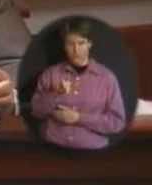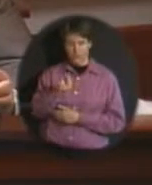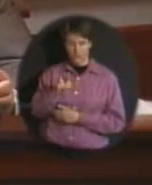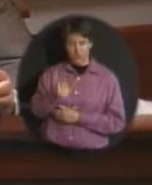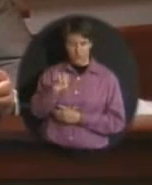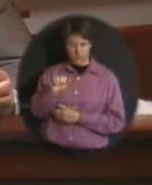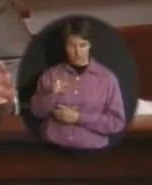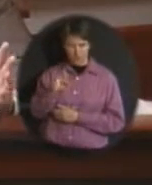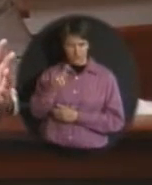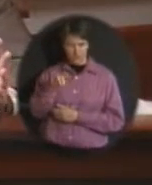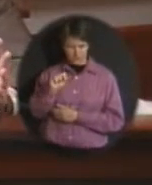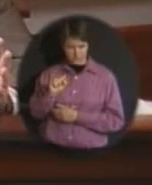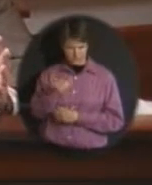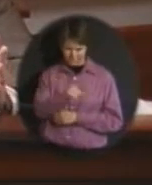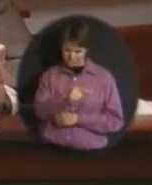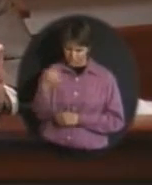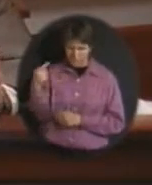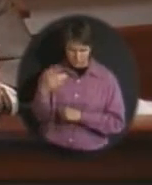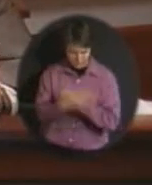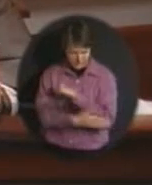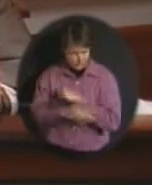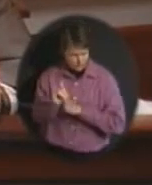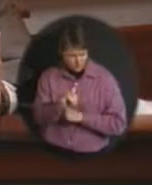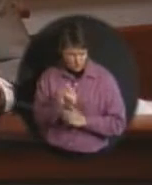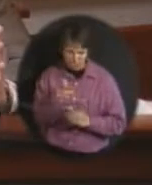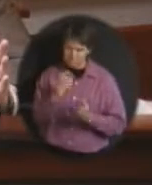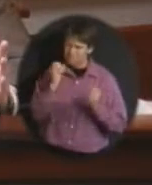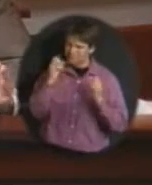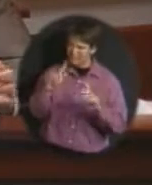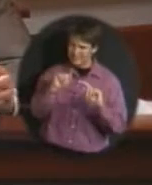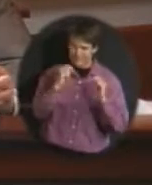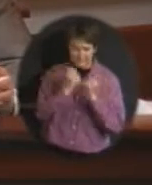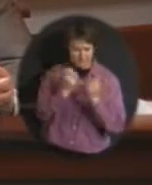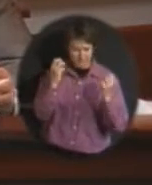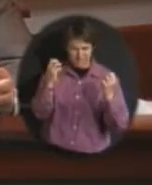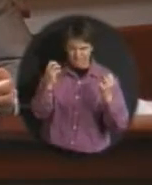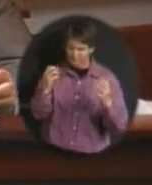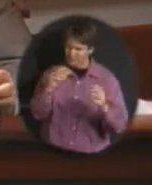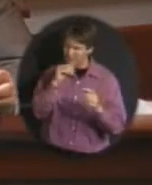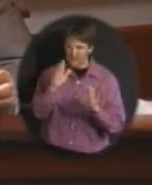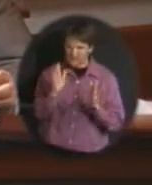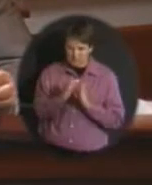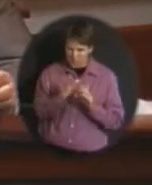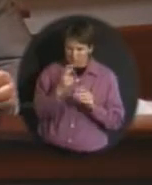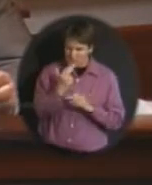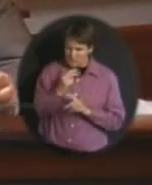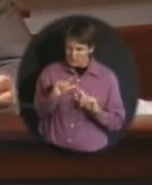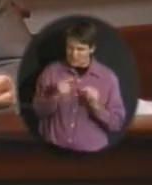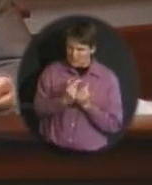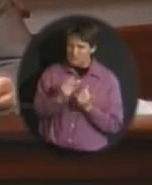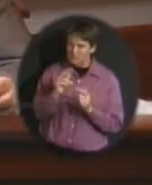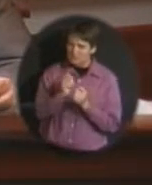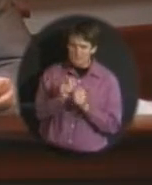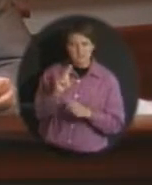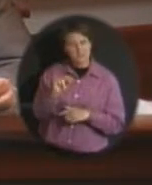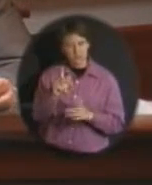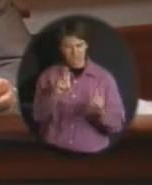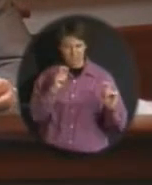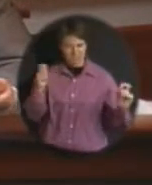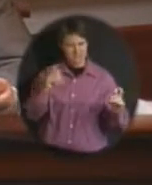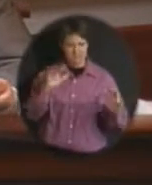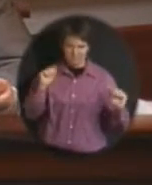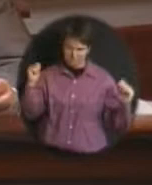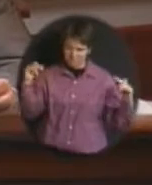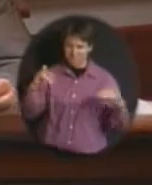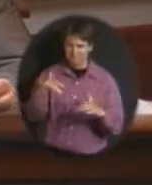And again, lots of teams competing. The numbers, it's not like it's a small group, but for the Olathe kids to walk into those arenas and walk